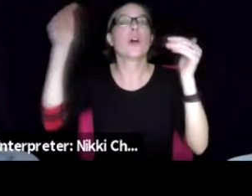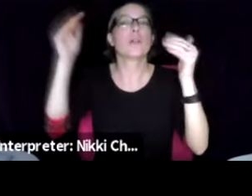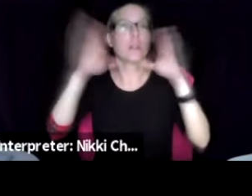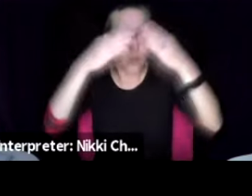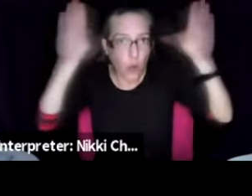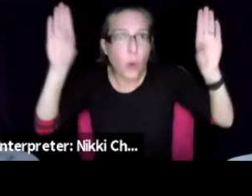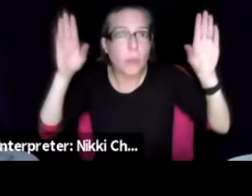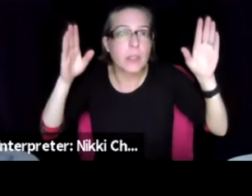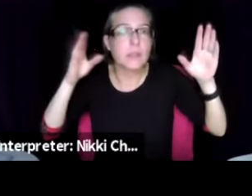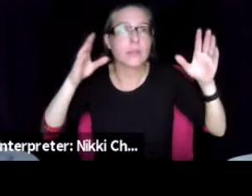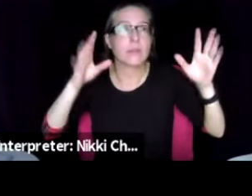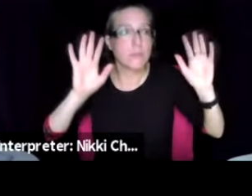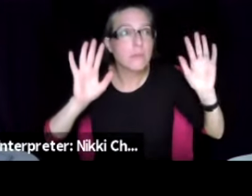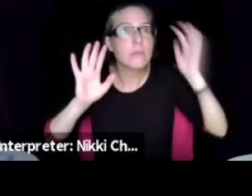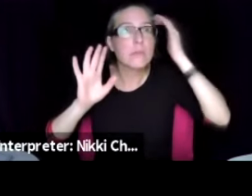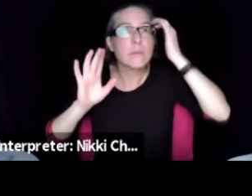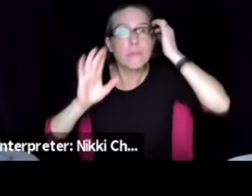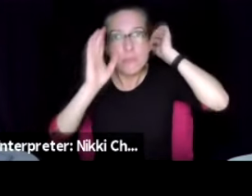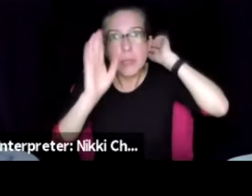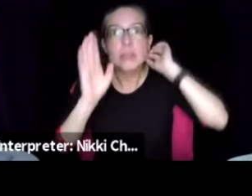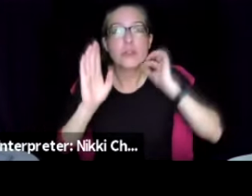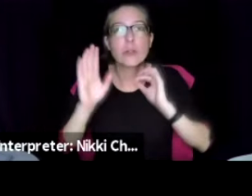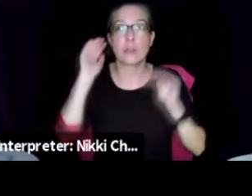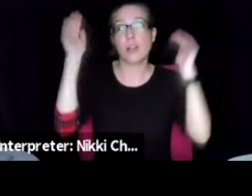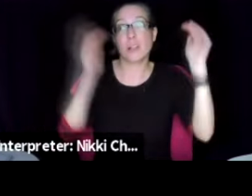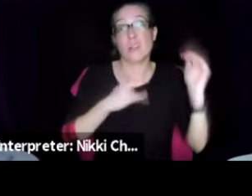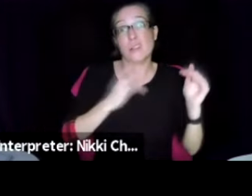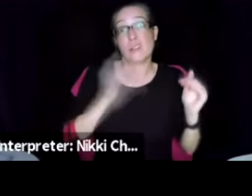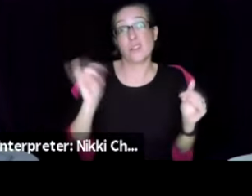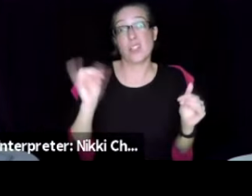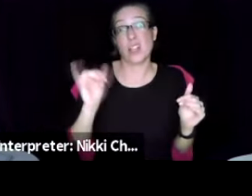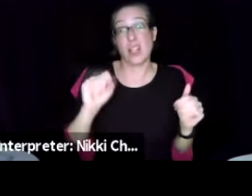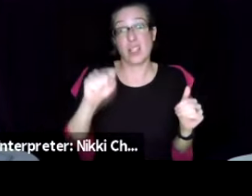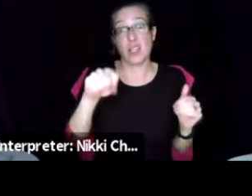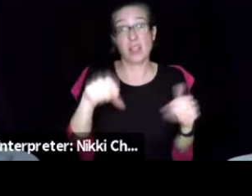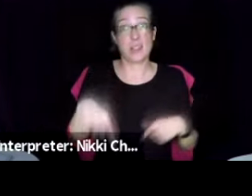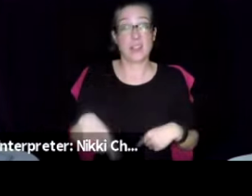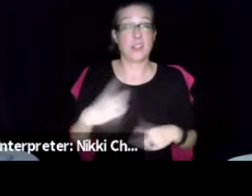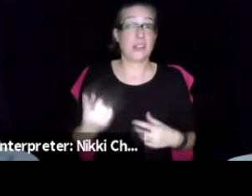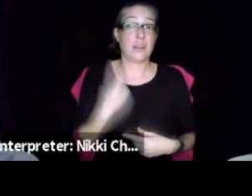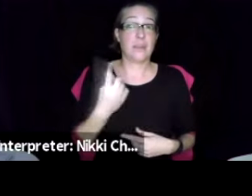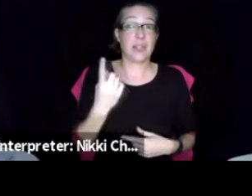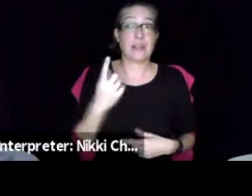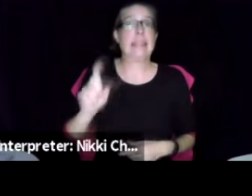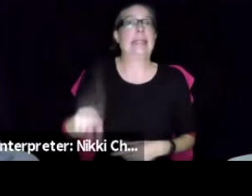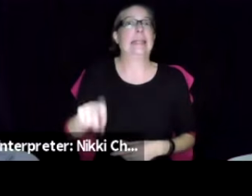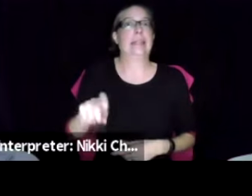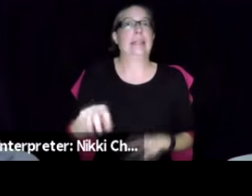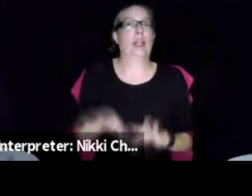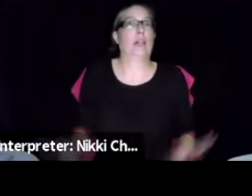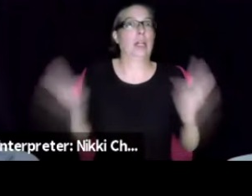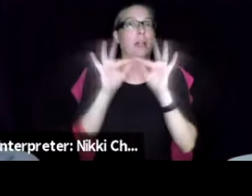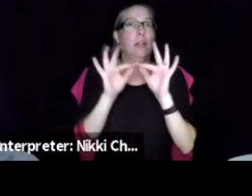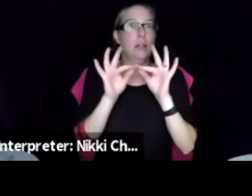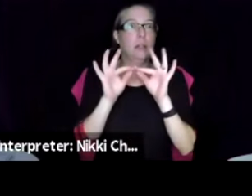about. That adults really do feel like, for the most part, that this is something that's really necessary to continue